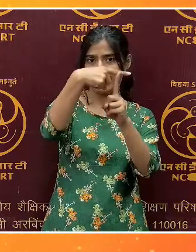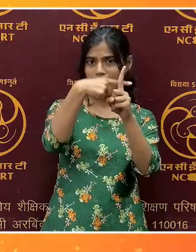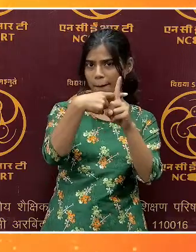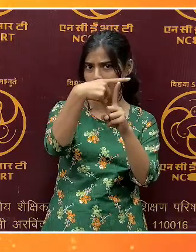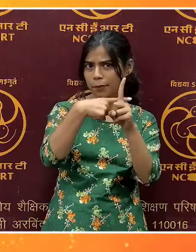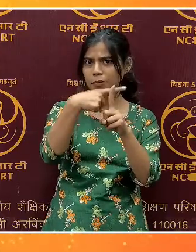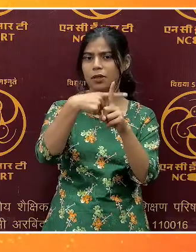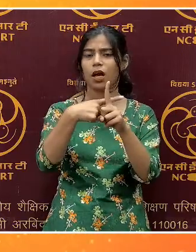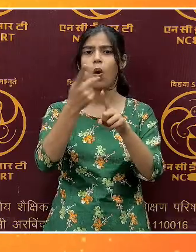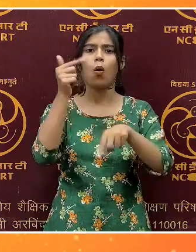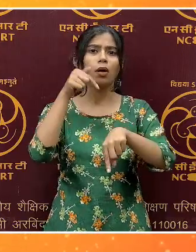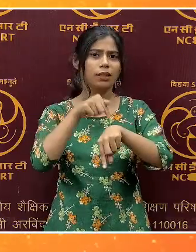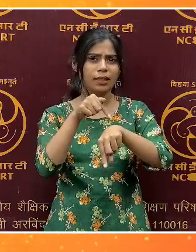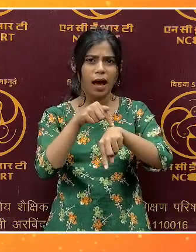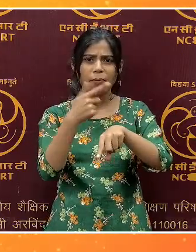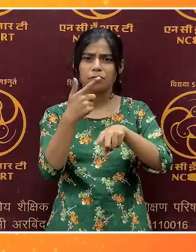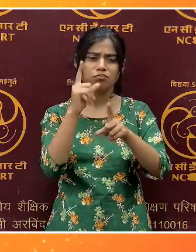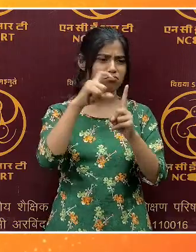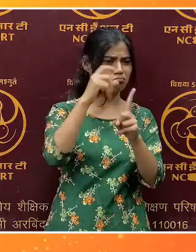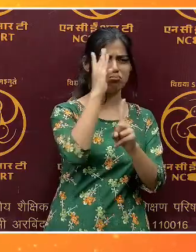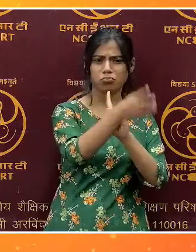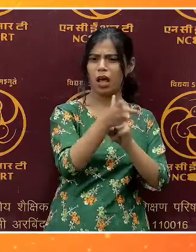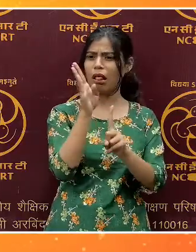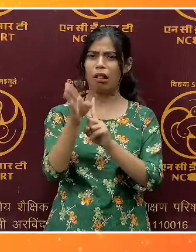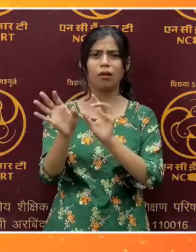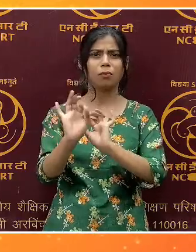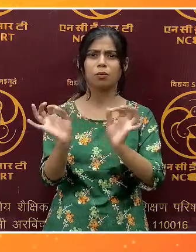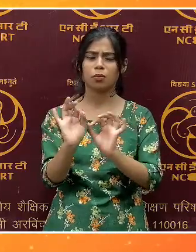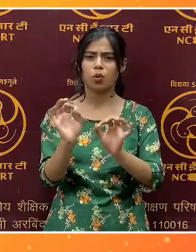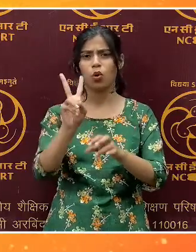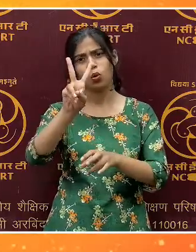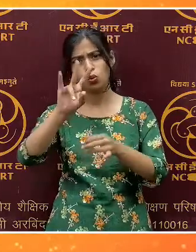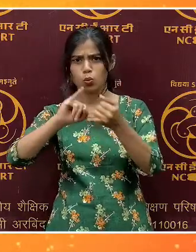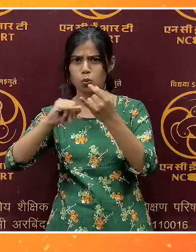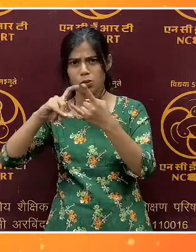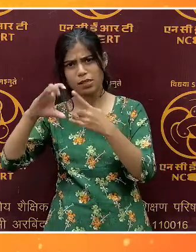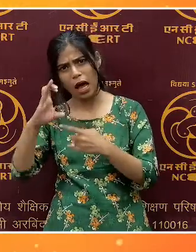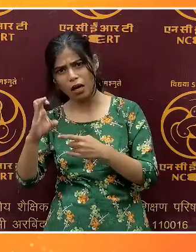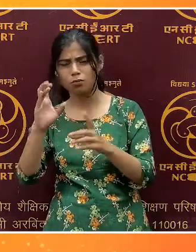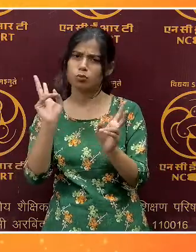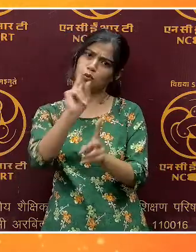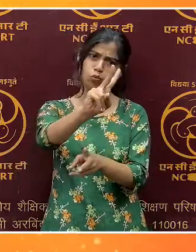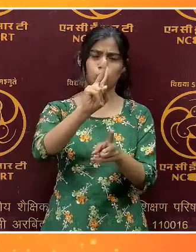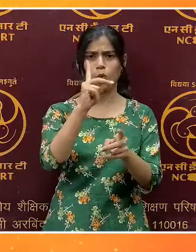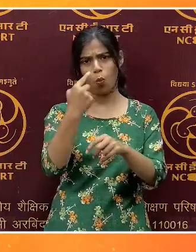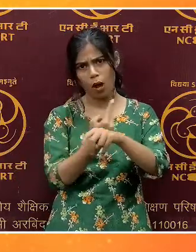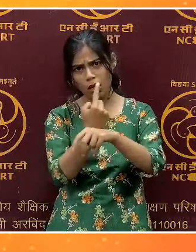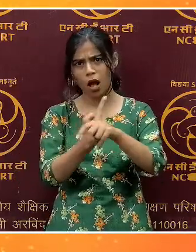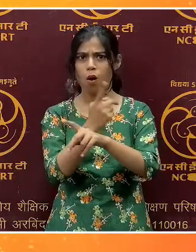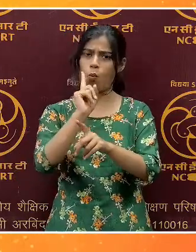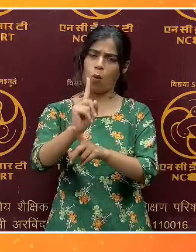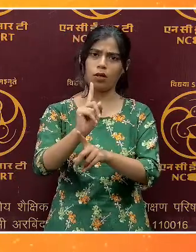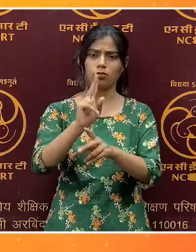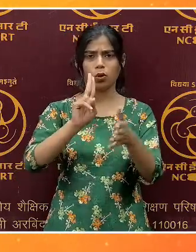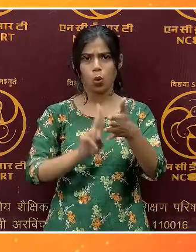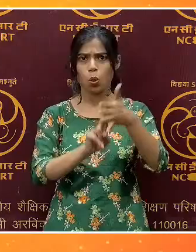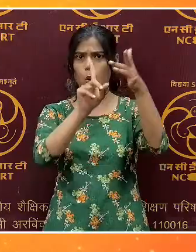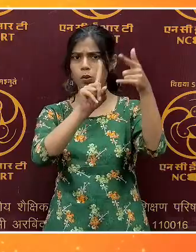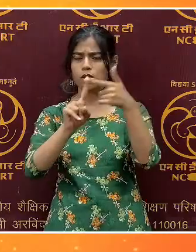Right. Time has nothing to do with the directions. 2 seconds is 2 seconds, 1 hour is 1 hour, north, south,